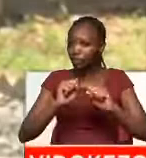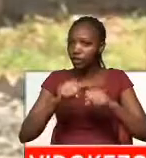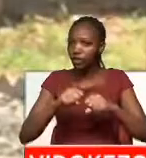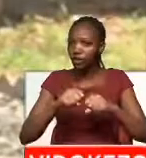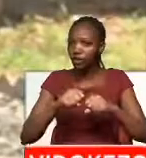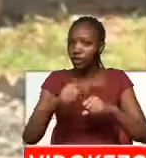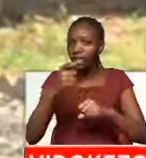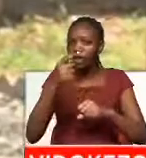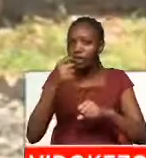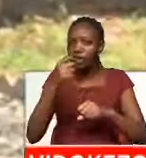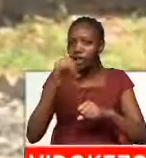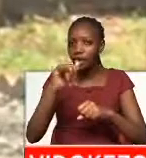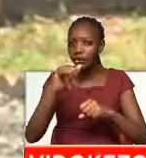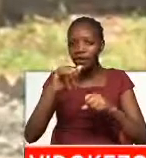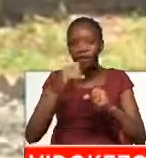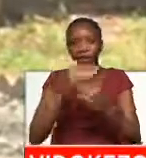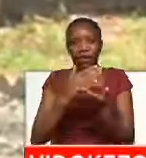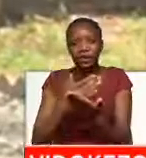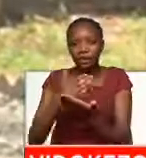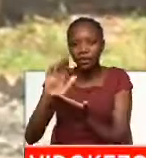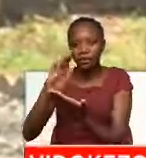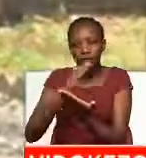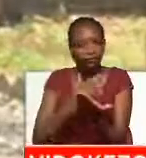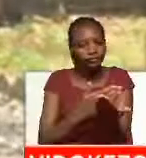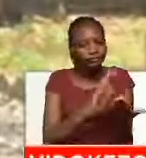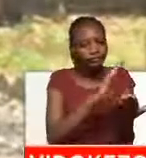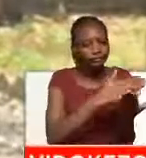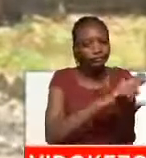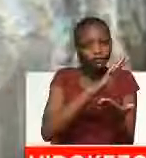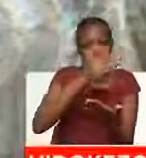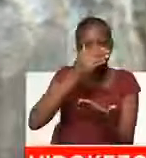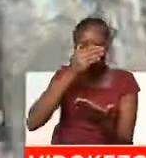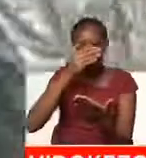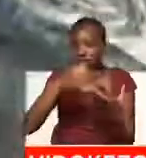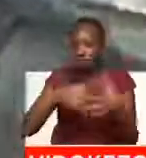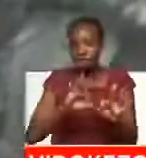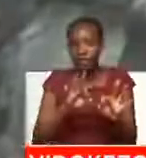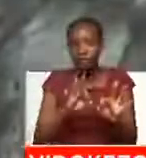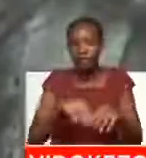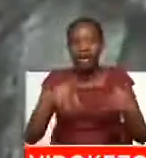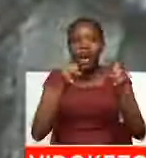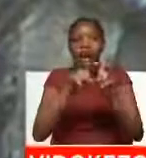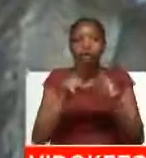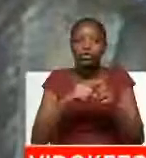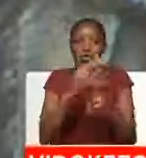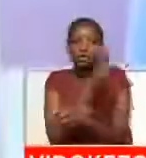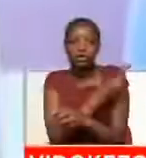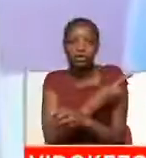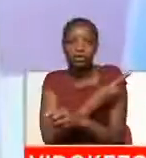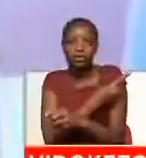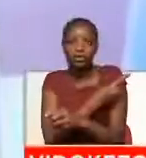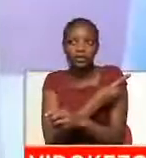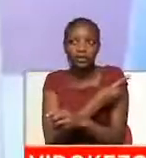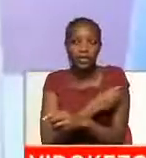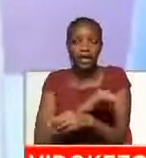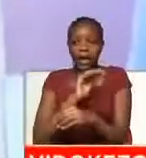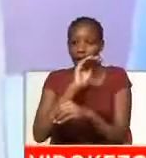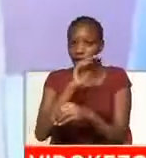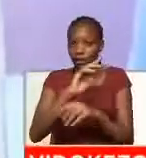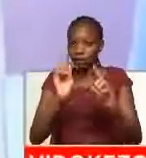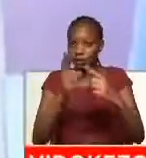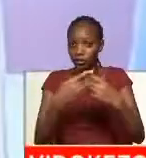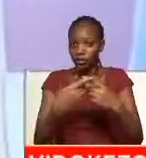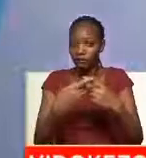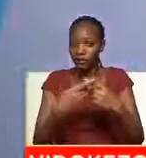they can at least give out these masks at free. Hata hivyo, wataalamu wa afya wametoa wito kwa wizara husika kutoa